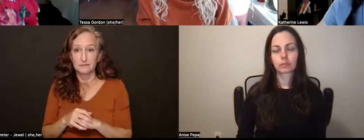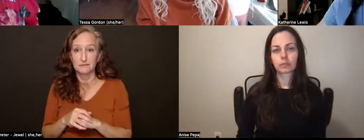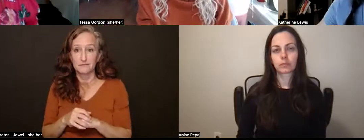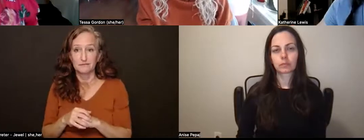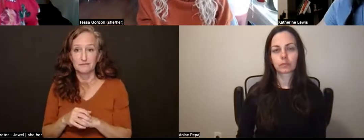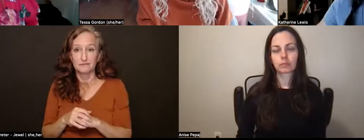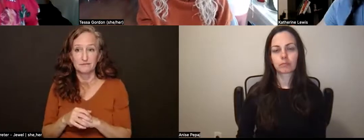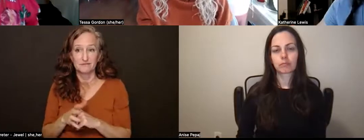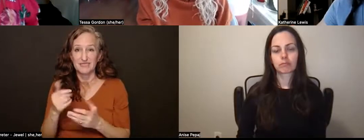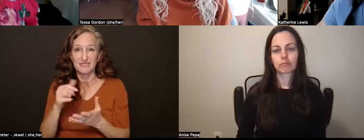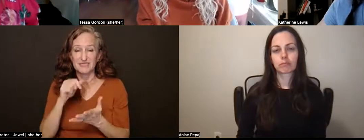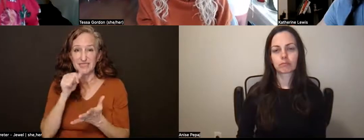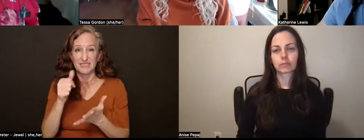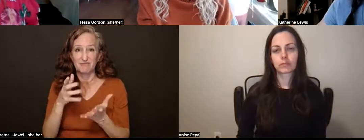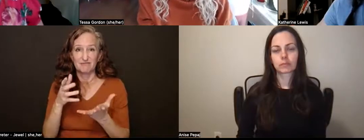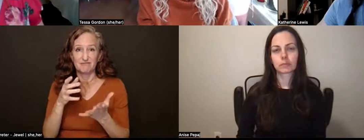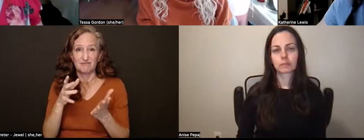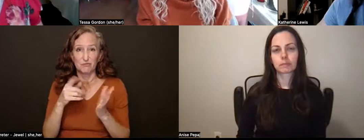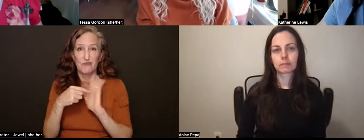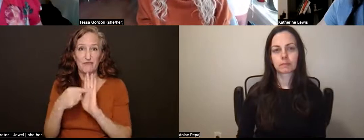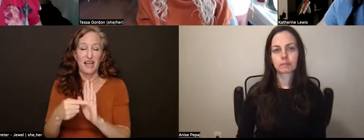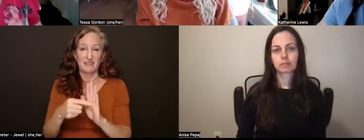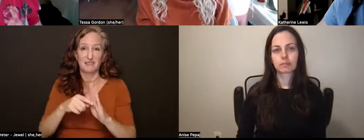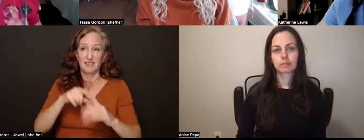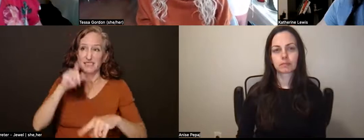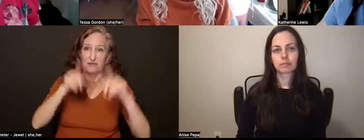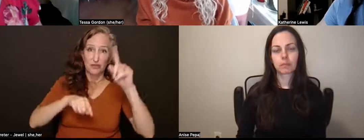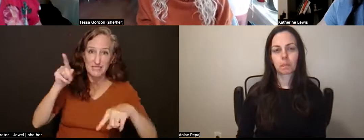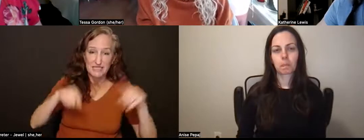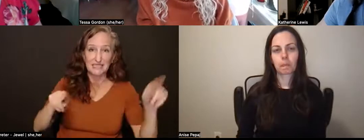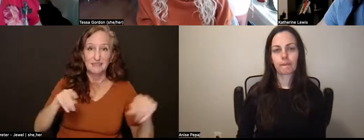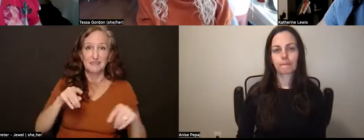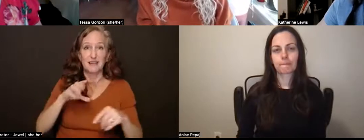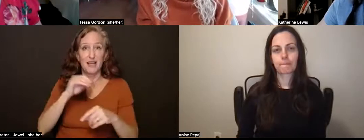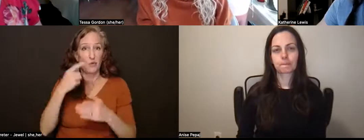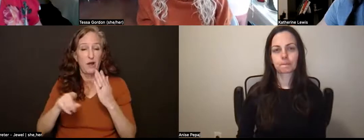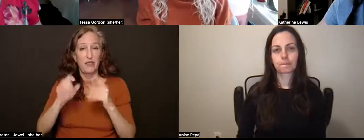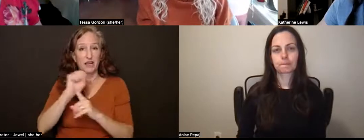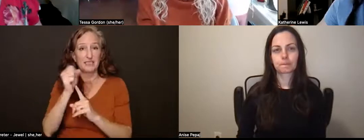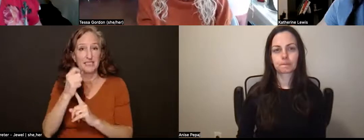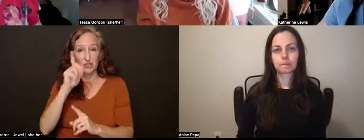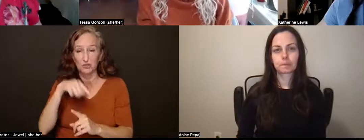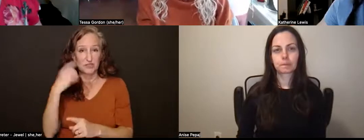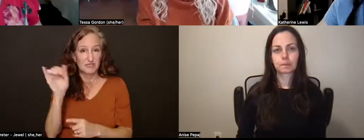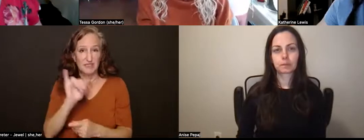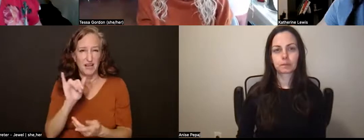of the diversity and the inclusion of what the condition looks like. I was watching